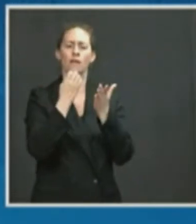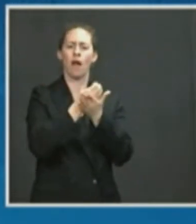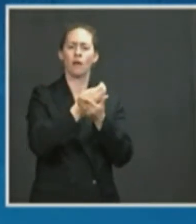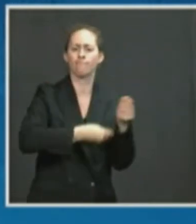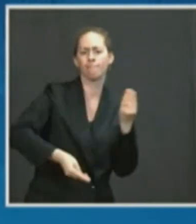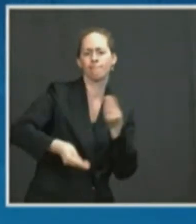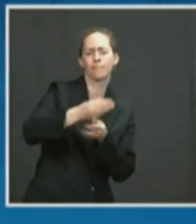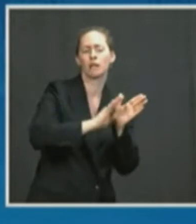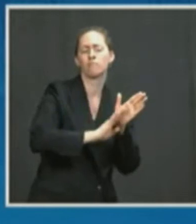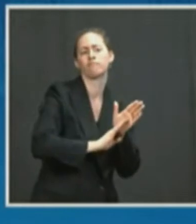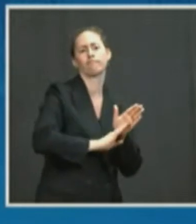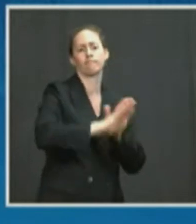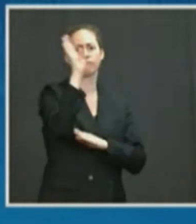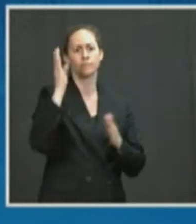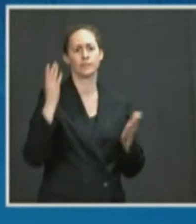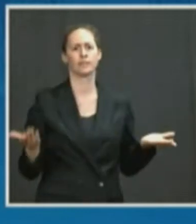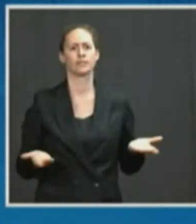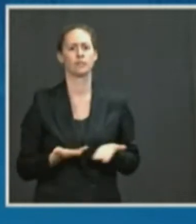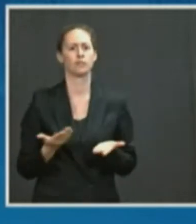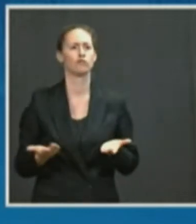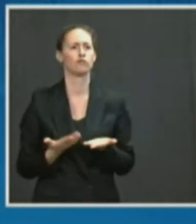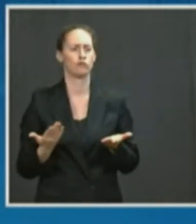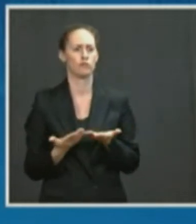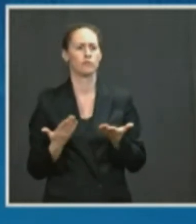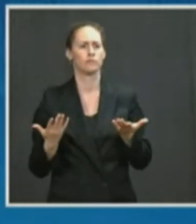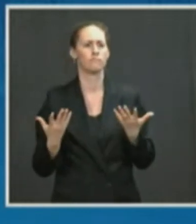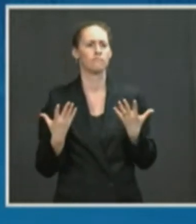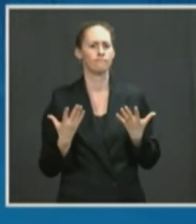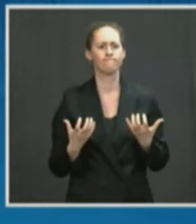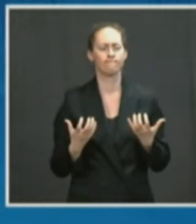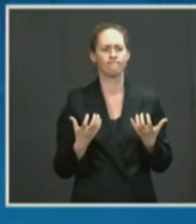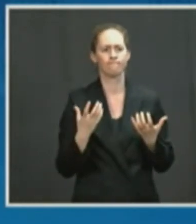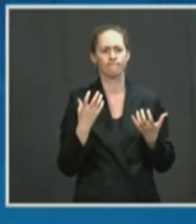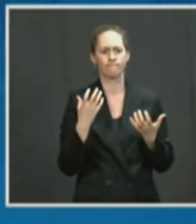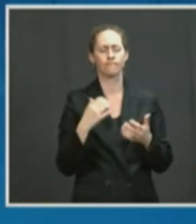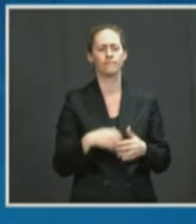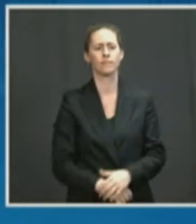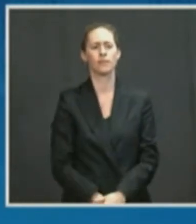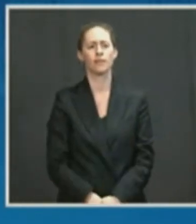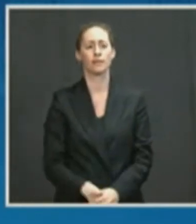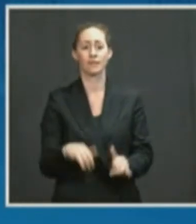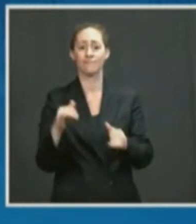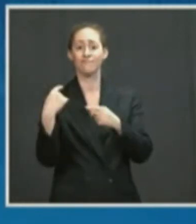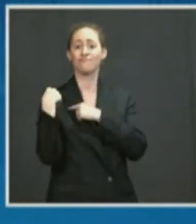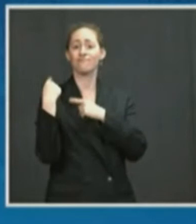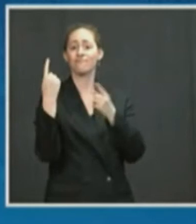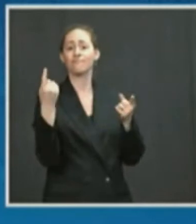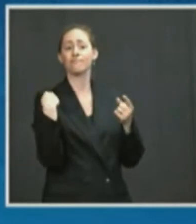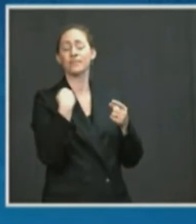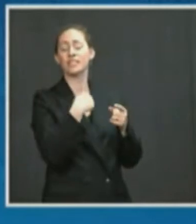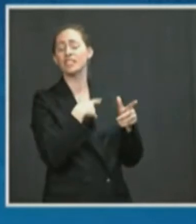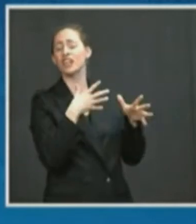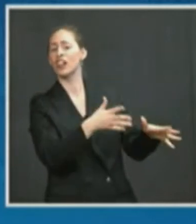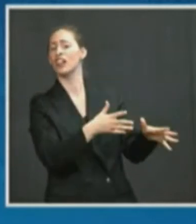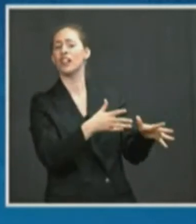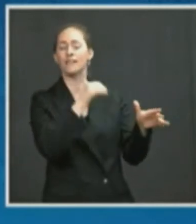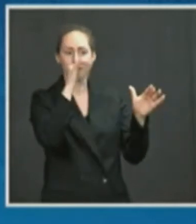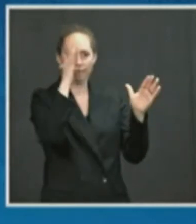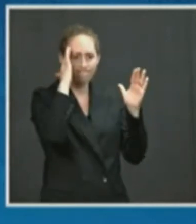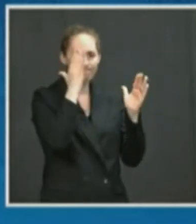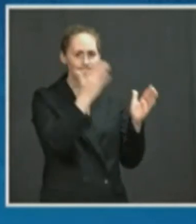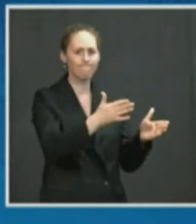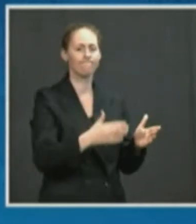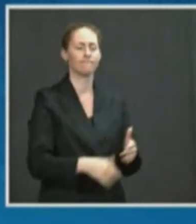been neglected and are far departed from development, that are very much